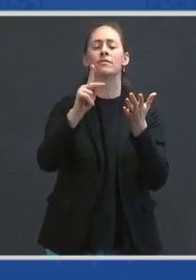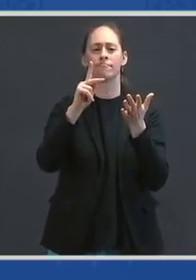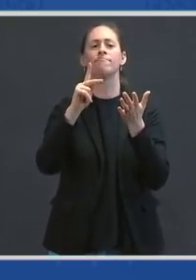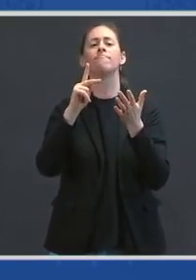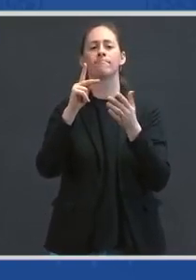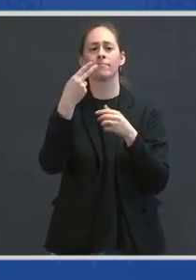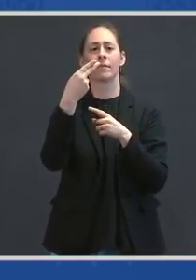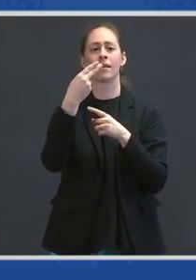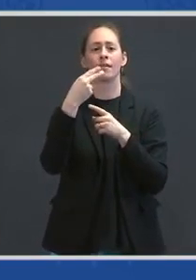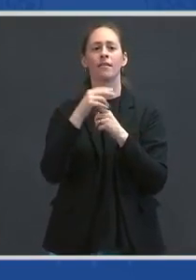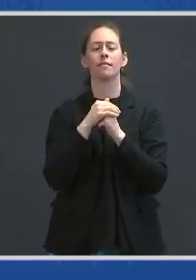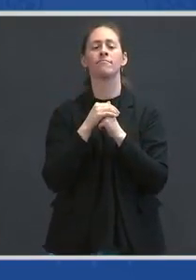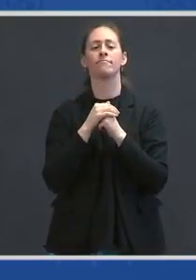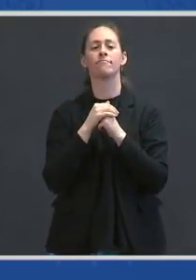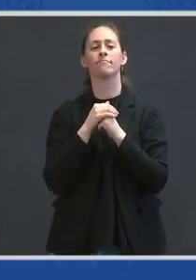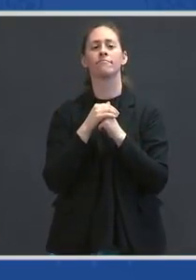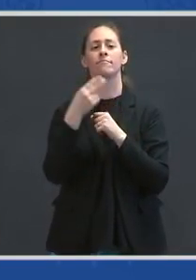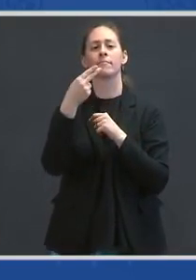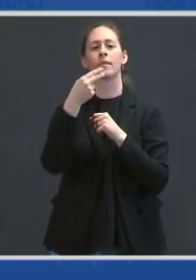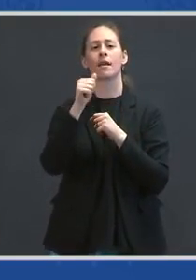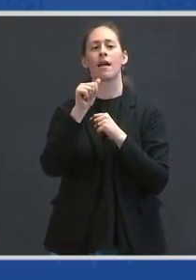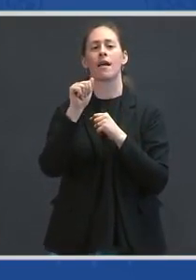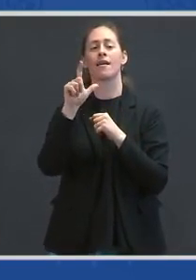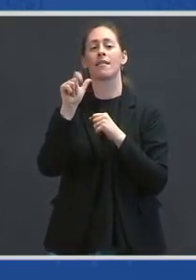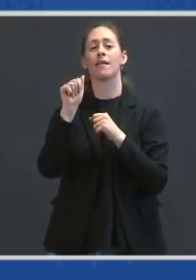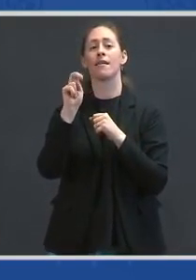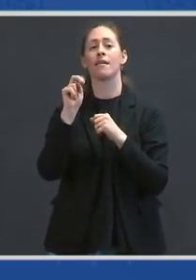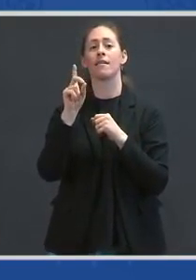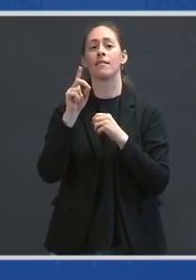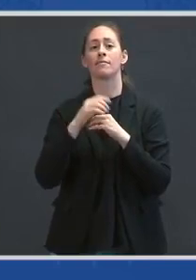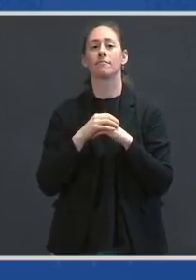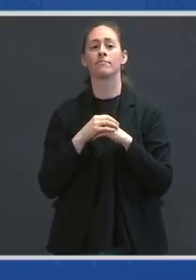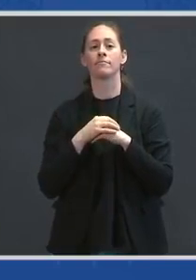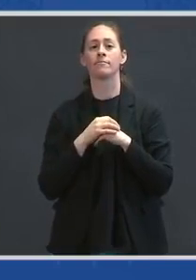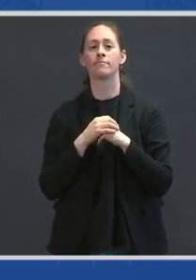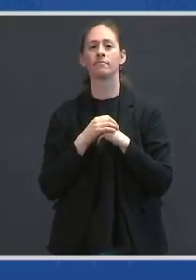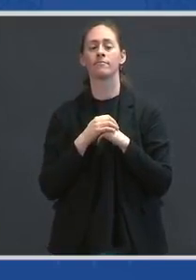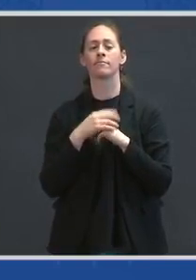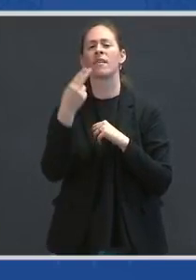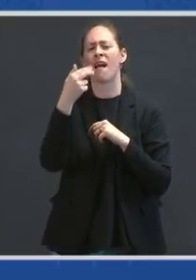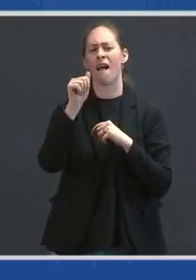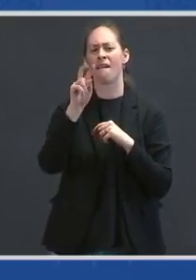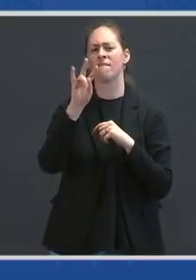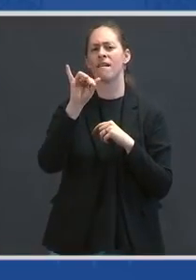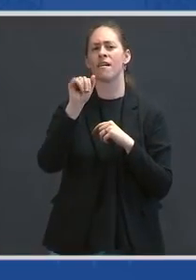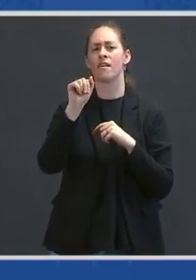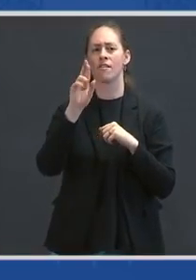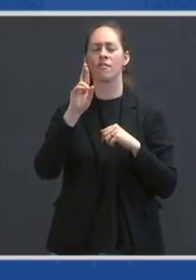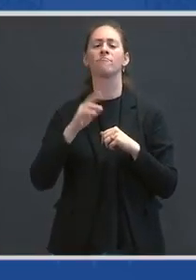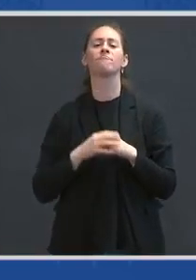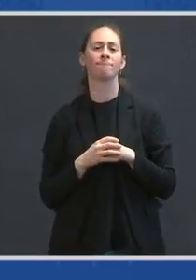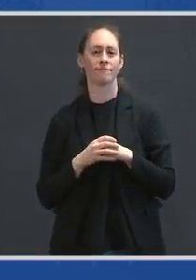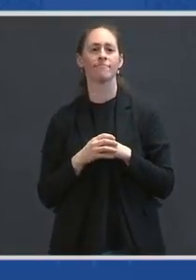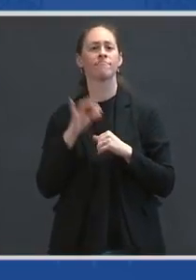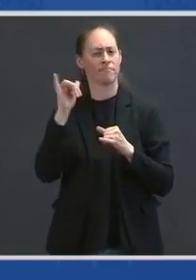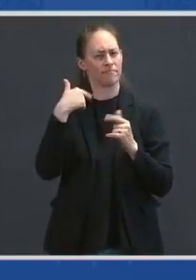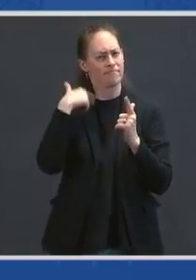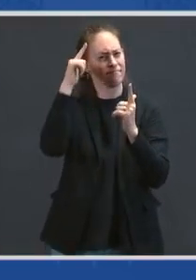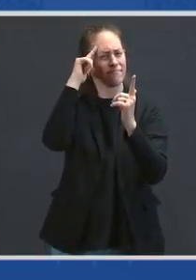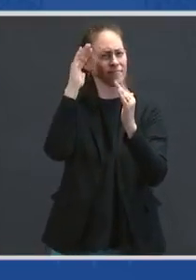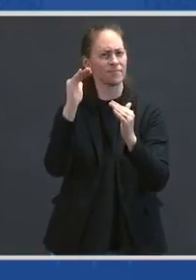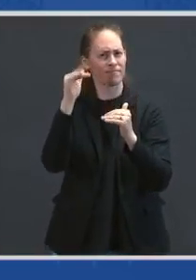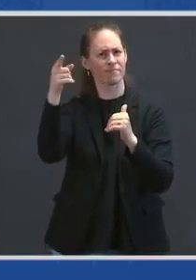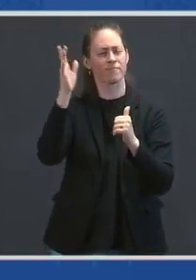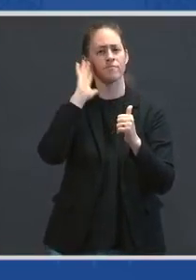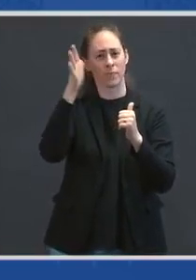in this hearing this week. And I hope Congress passes the American Rescue Plan, which I've been pushing, which provides funds